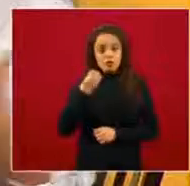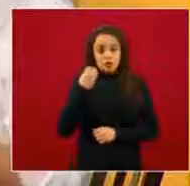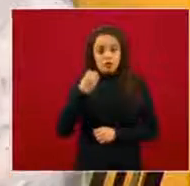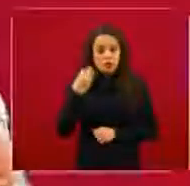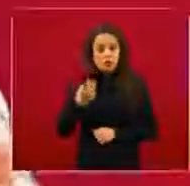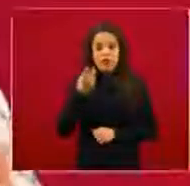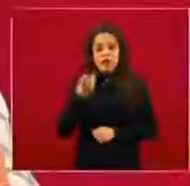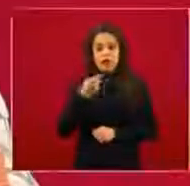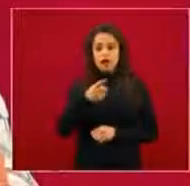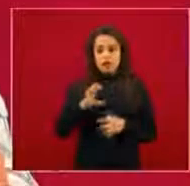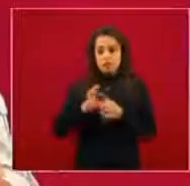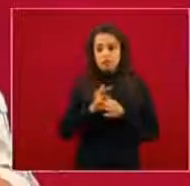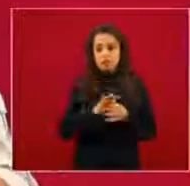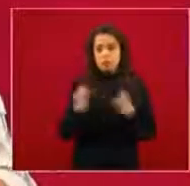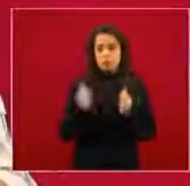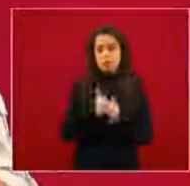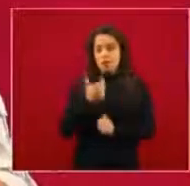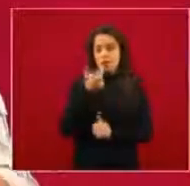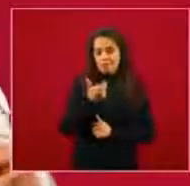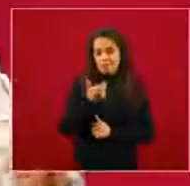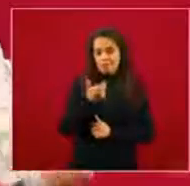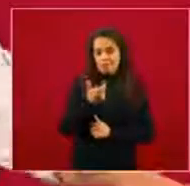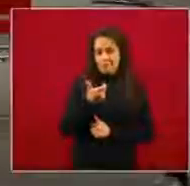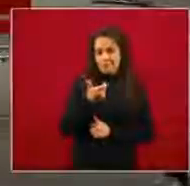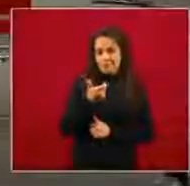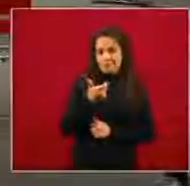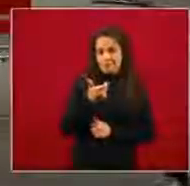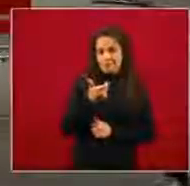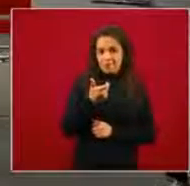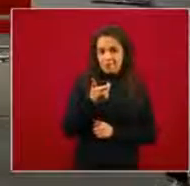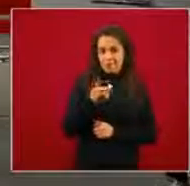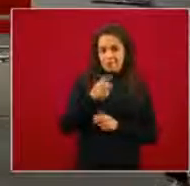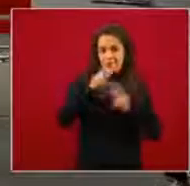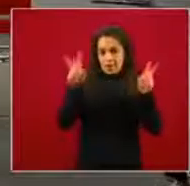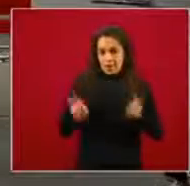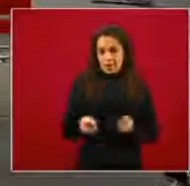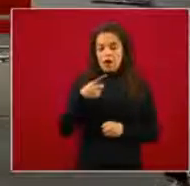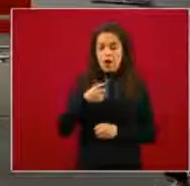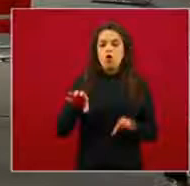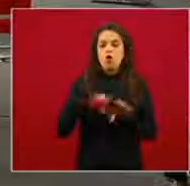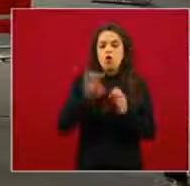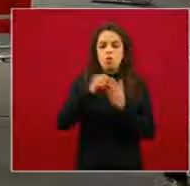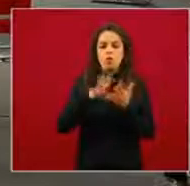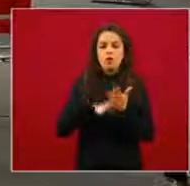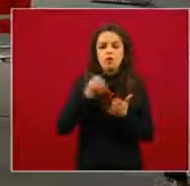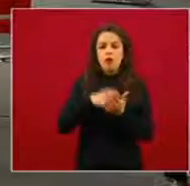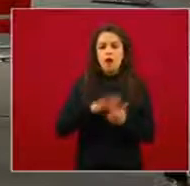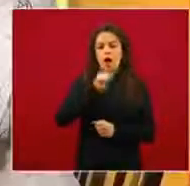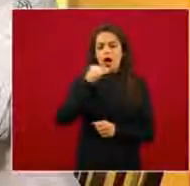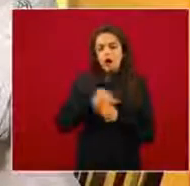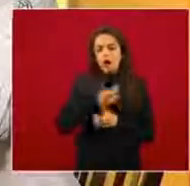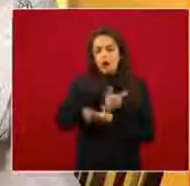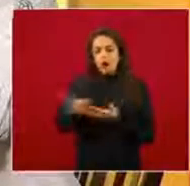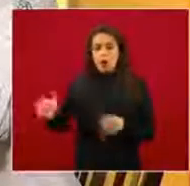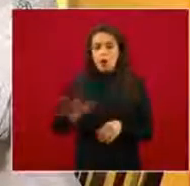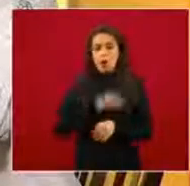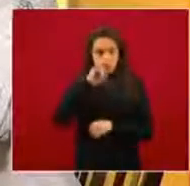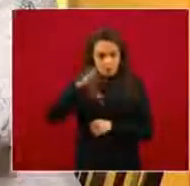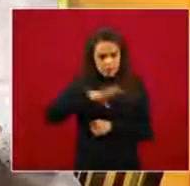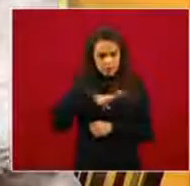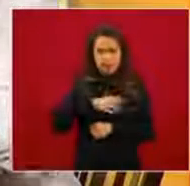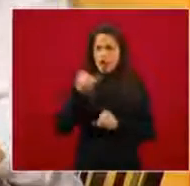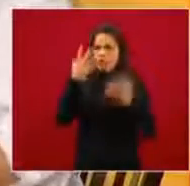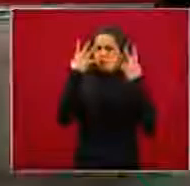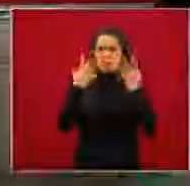the conference at 6, it has to do with an economic area. We will explain the register of these sick